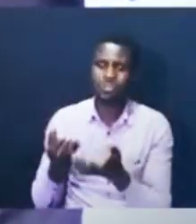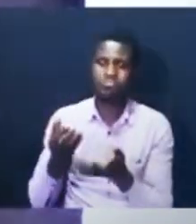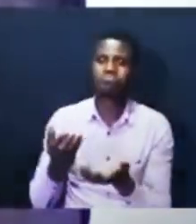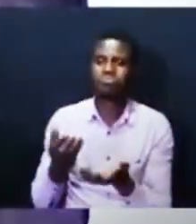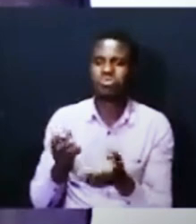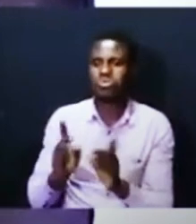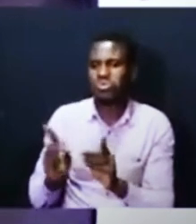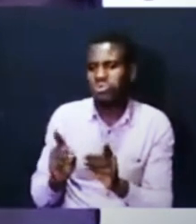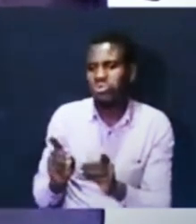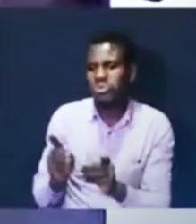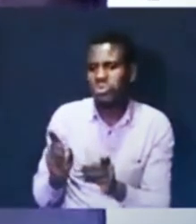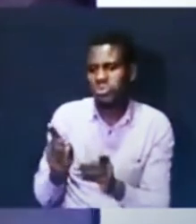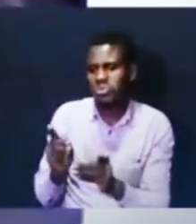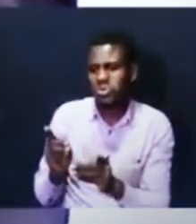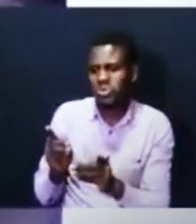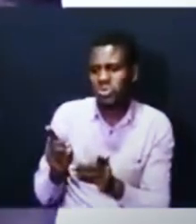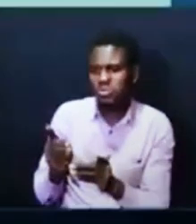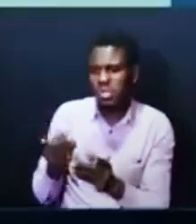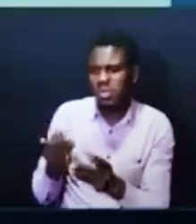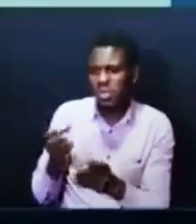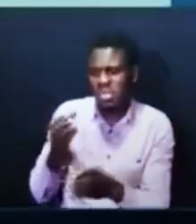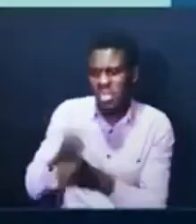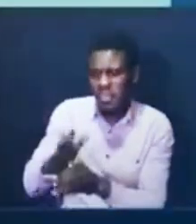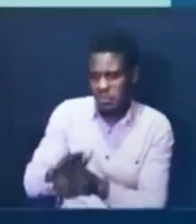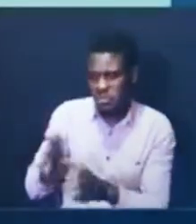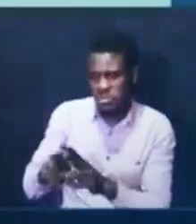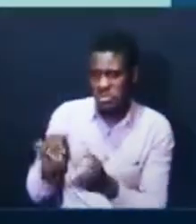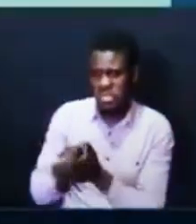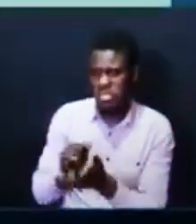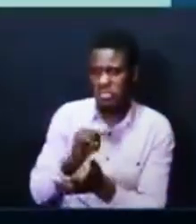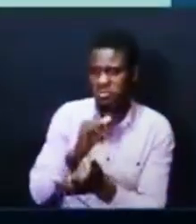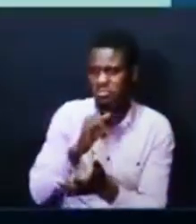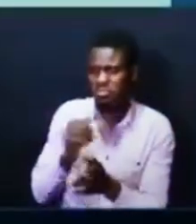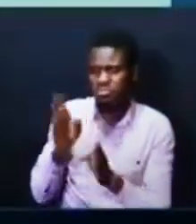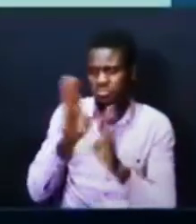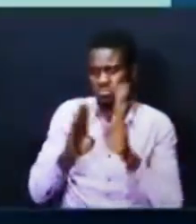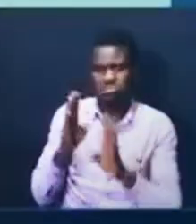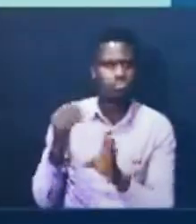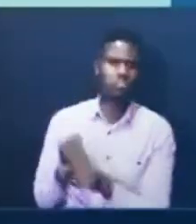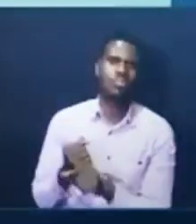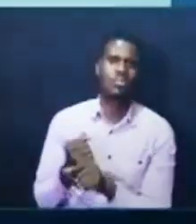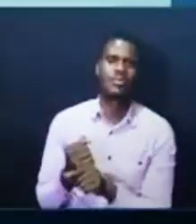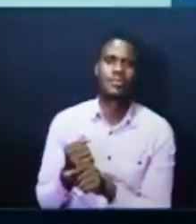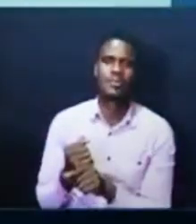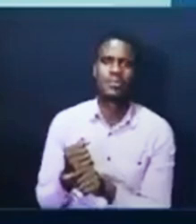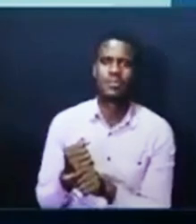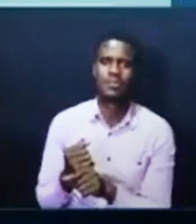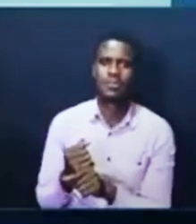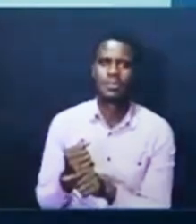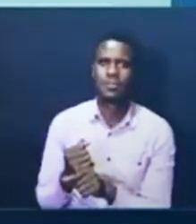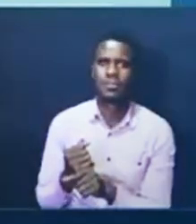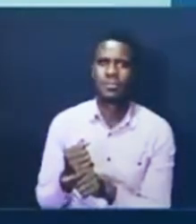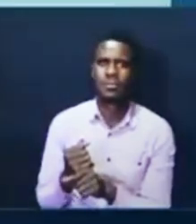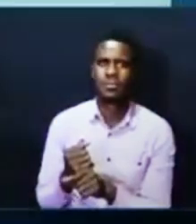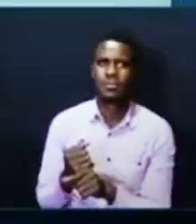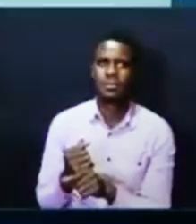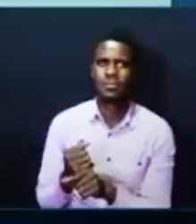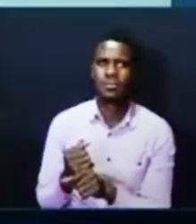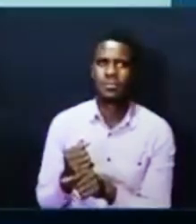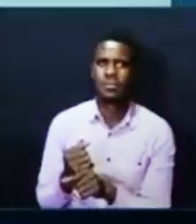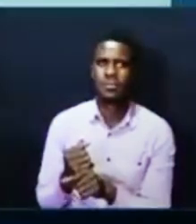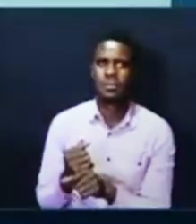often at the expense of an organization, a